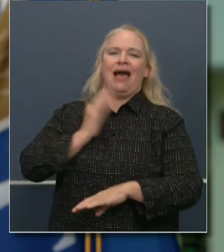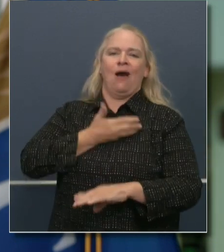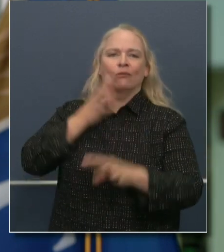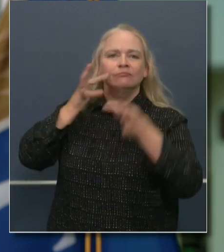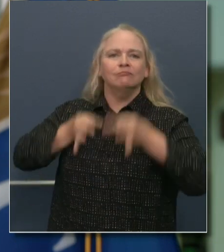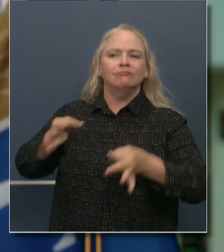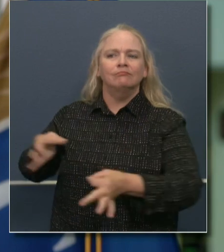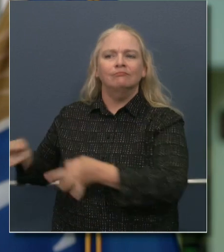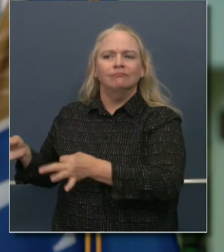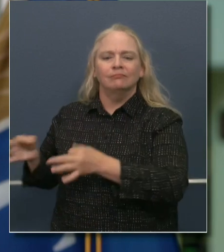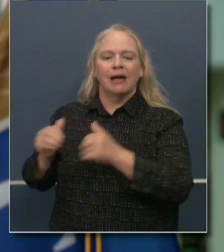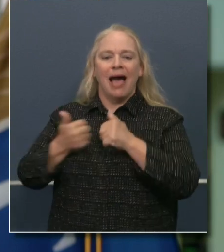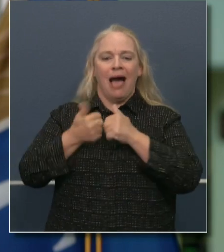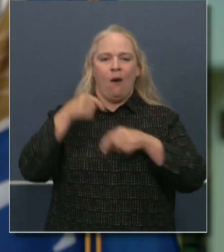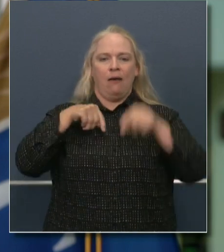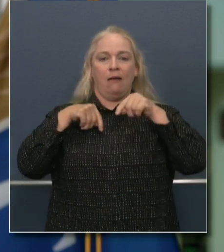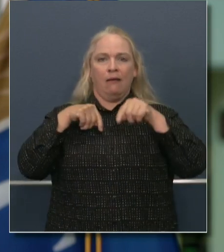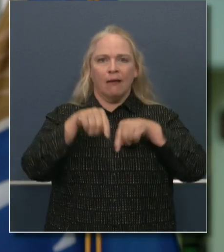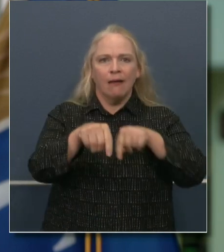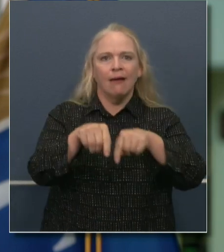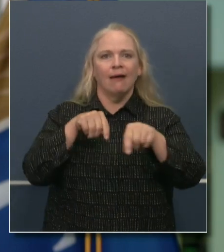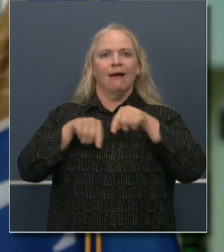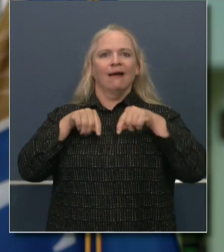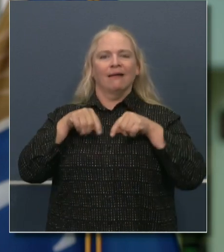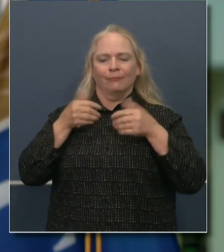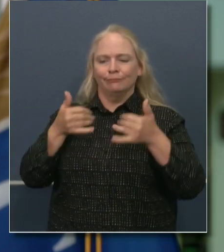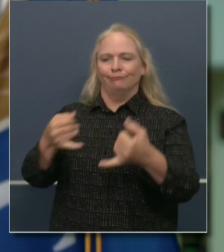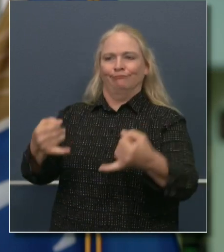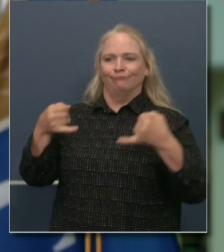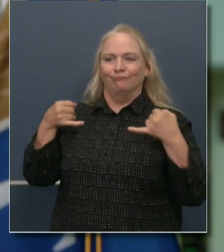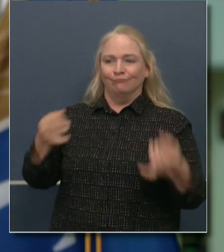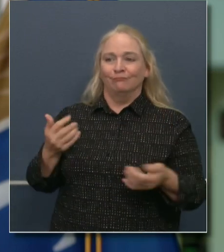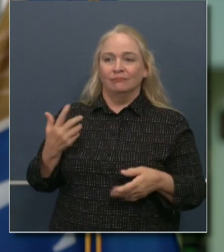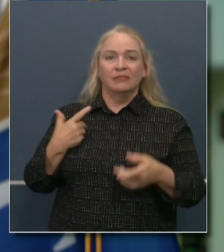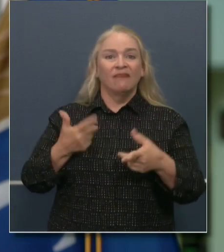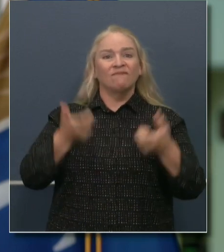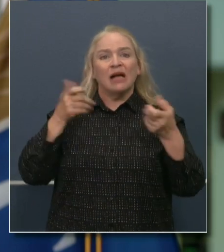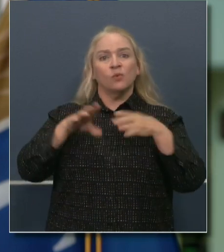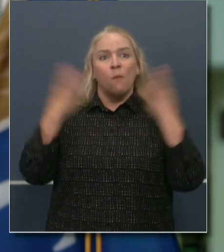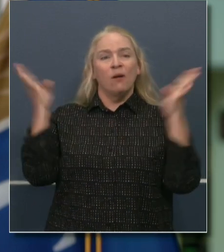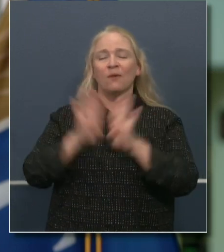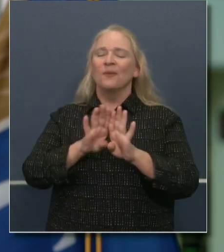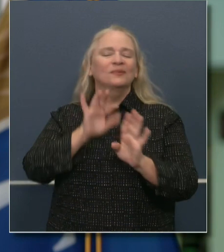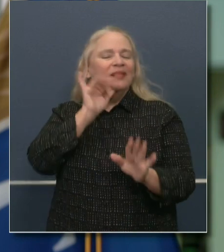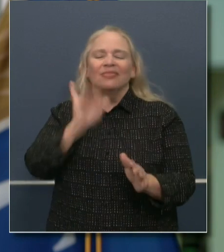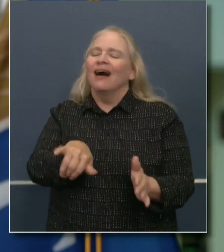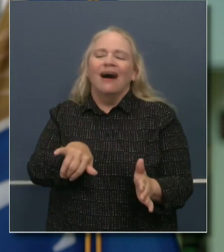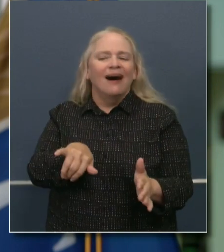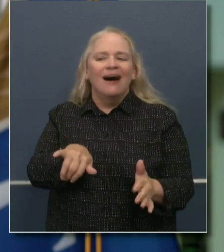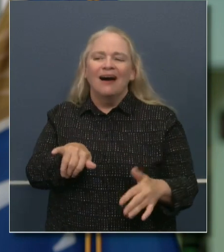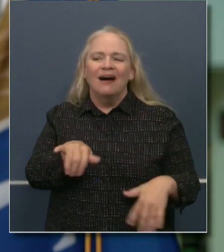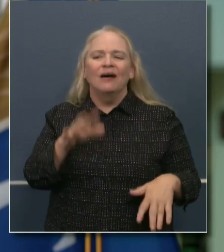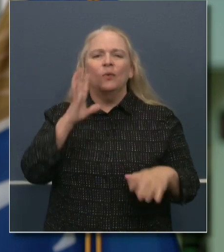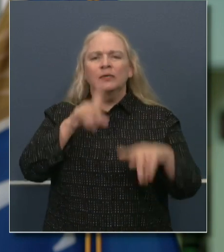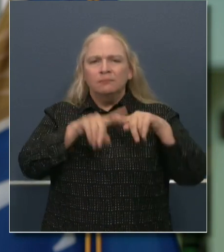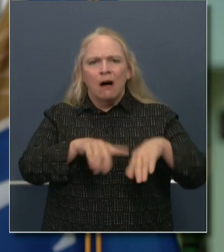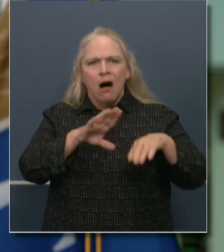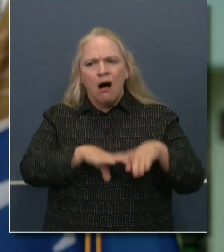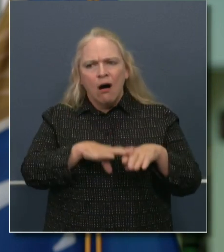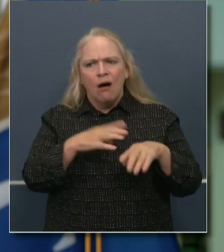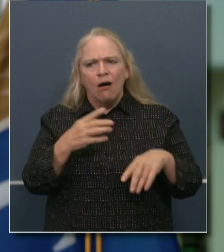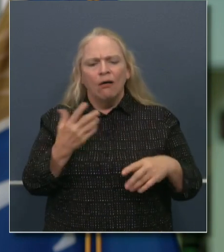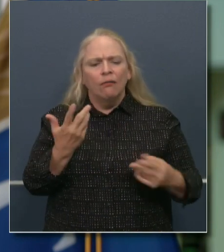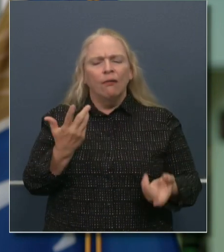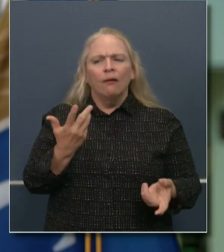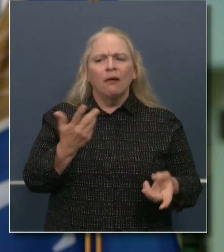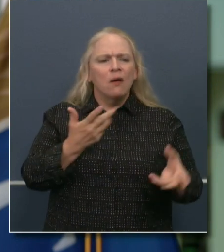on open economy or off shut down, but a dimmer switch, looking at conditions throughout the nation's